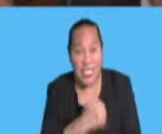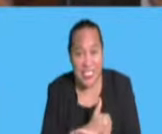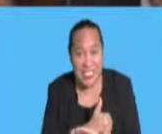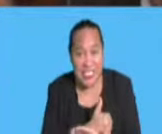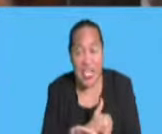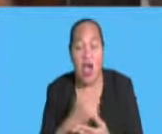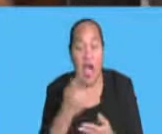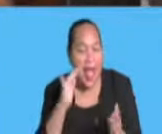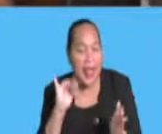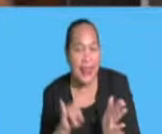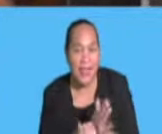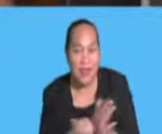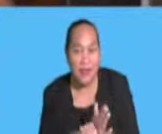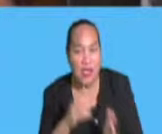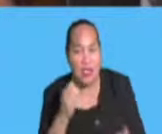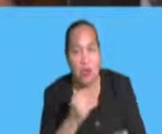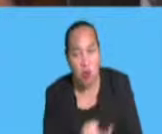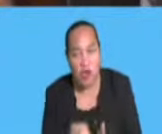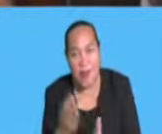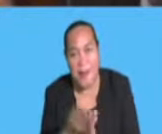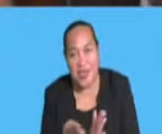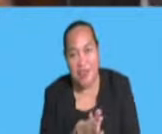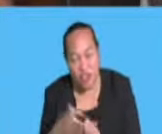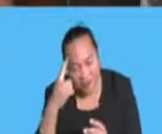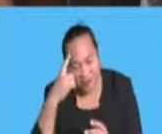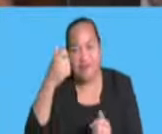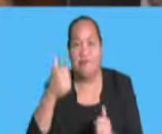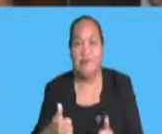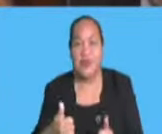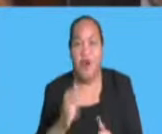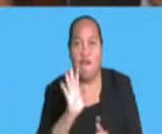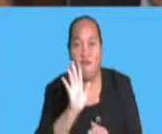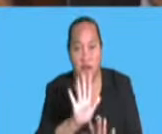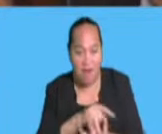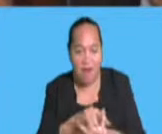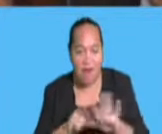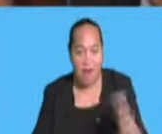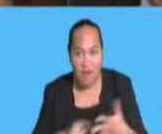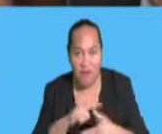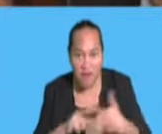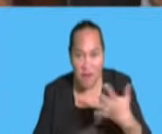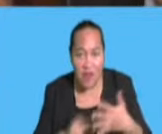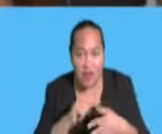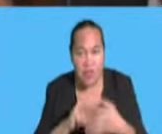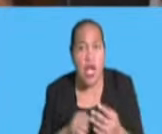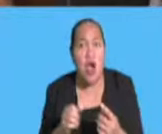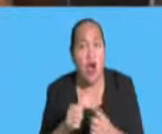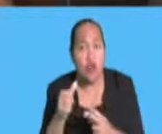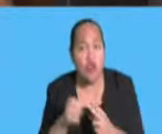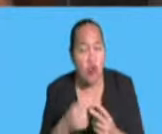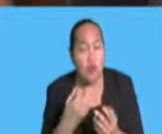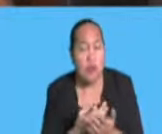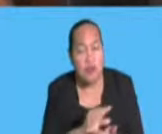have identified and supported the budget for its innovations of 5 pillars of economic growth, including a premium on our